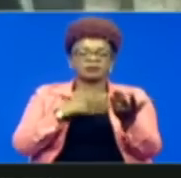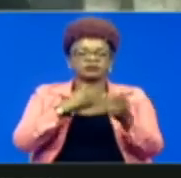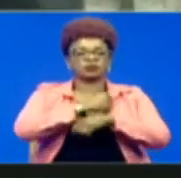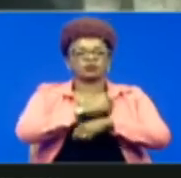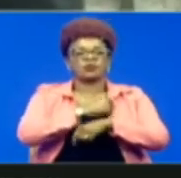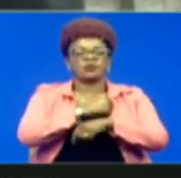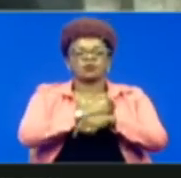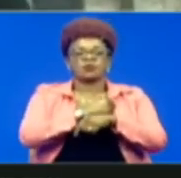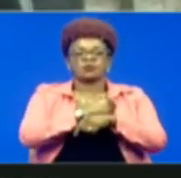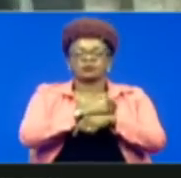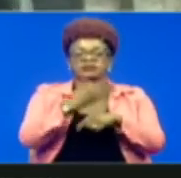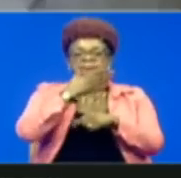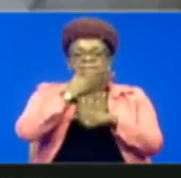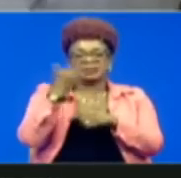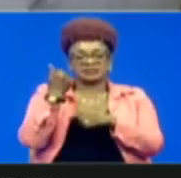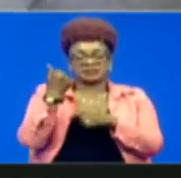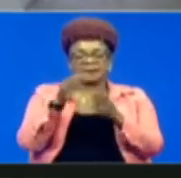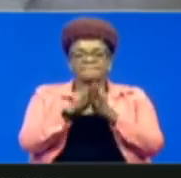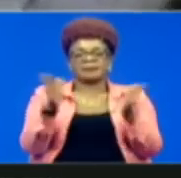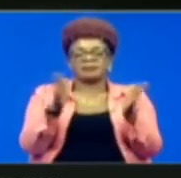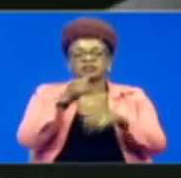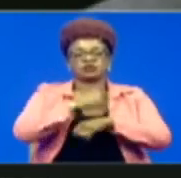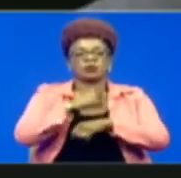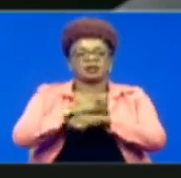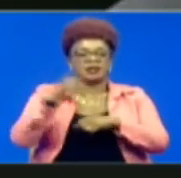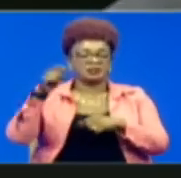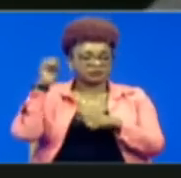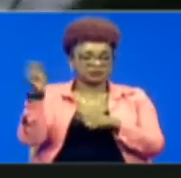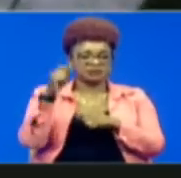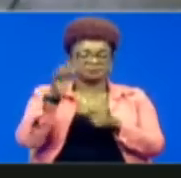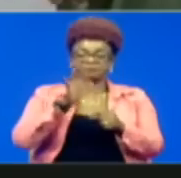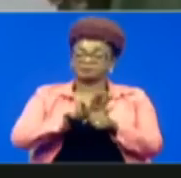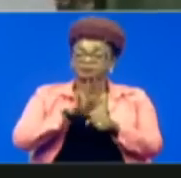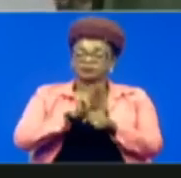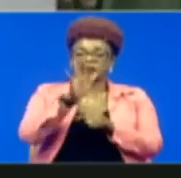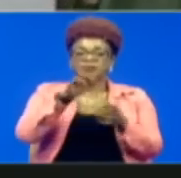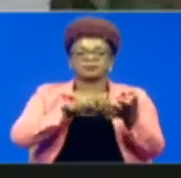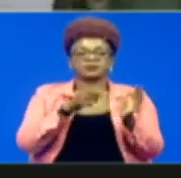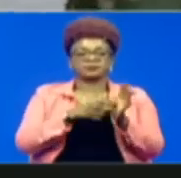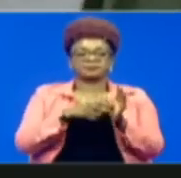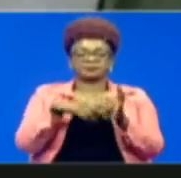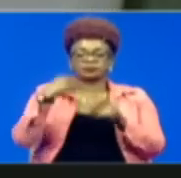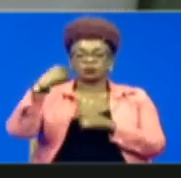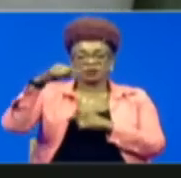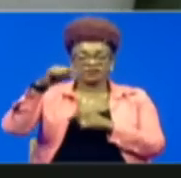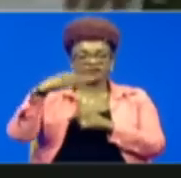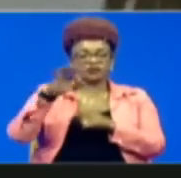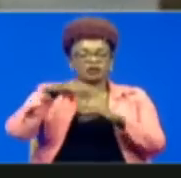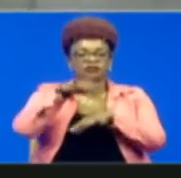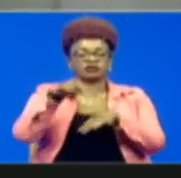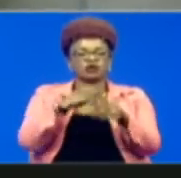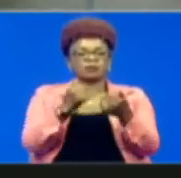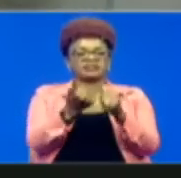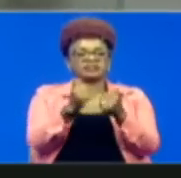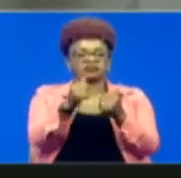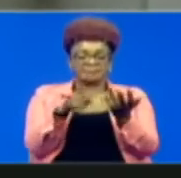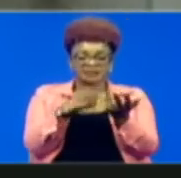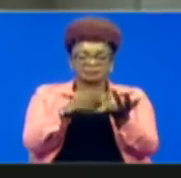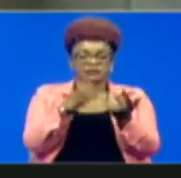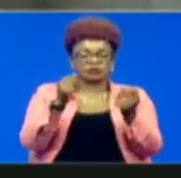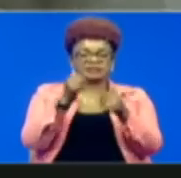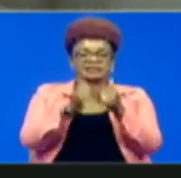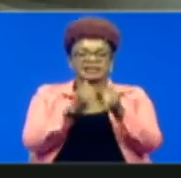the best public school in Kenya. Many of their projects have qualified for national competitions, and the mathematical science team